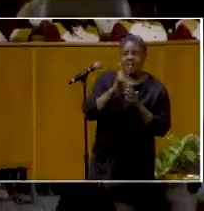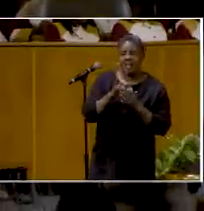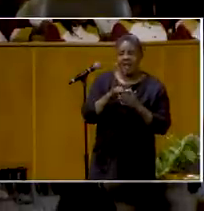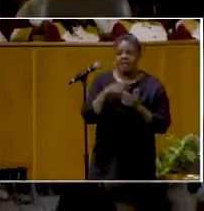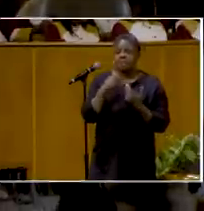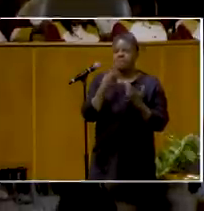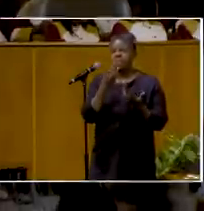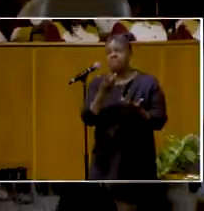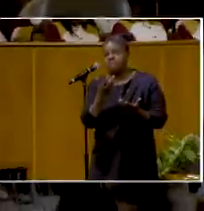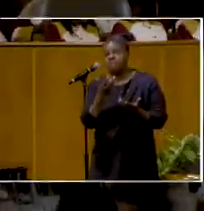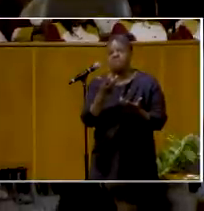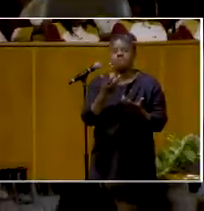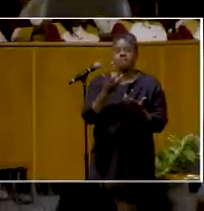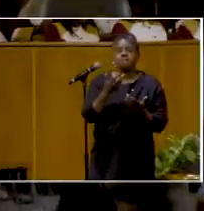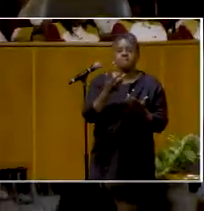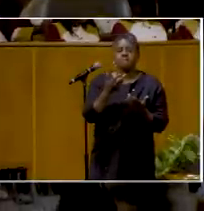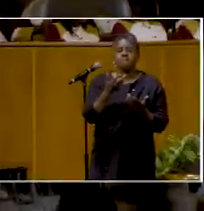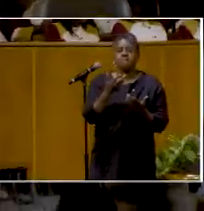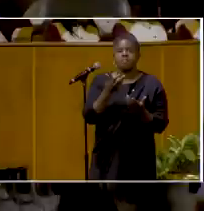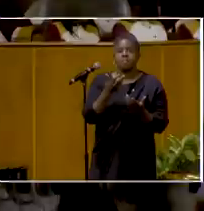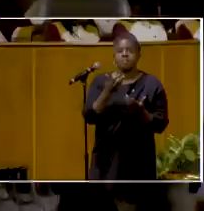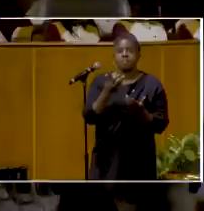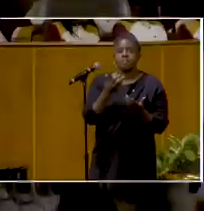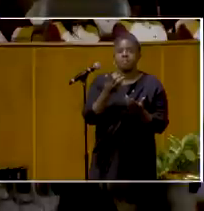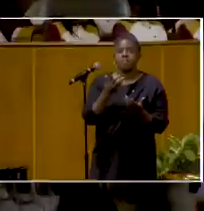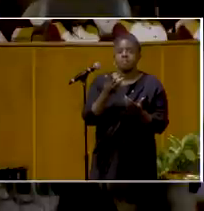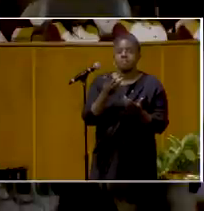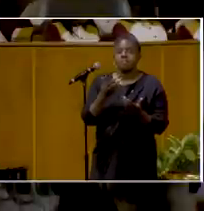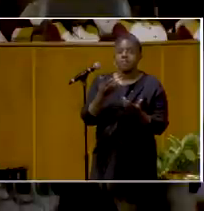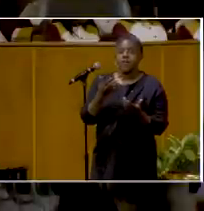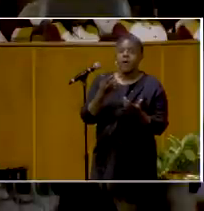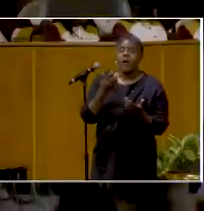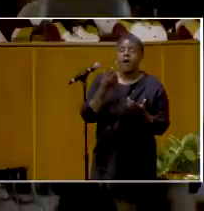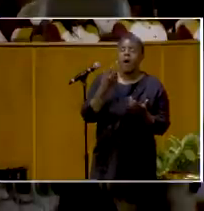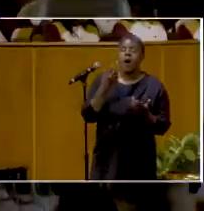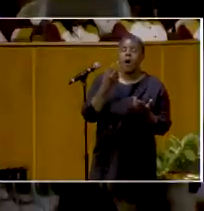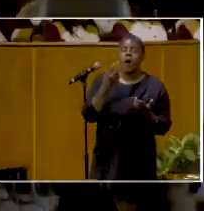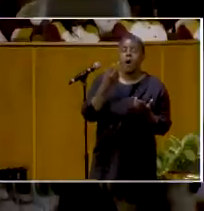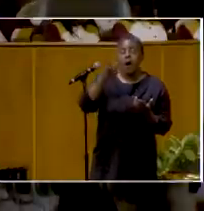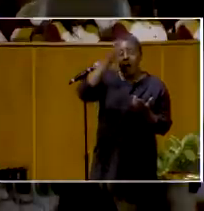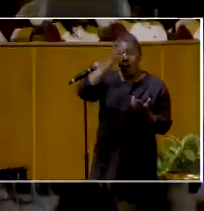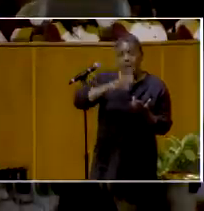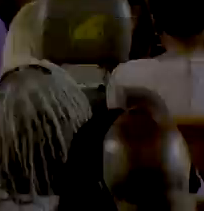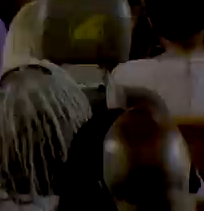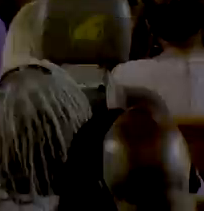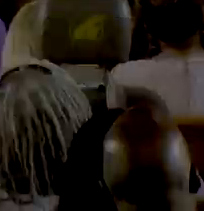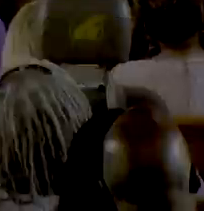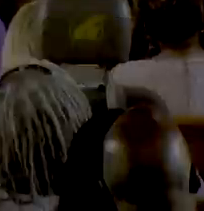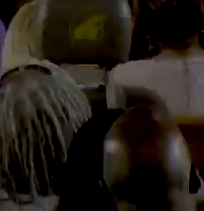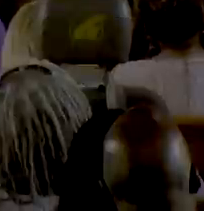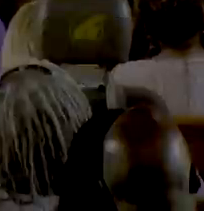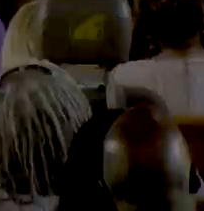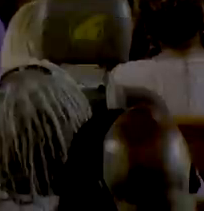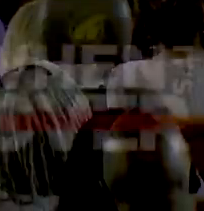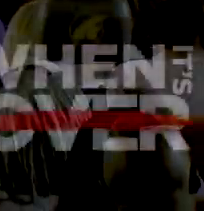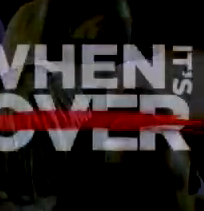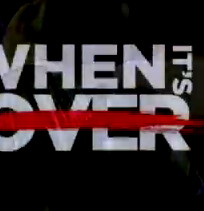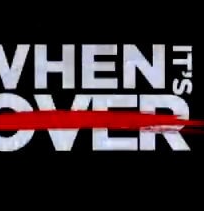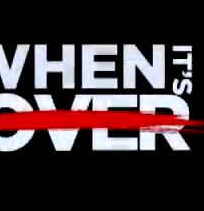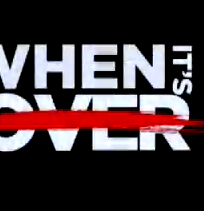theology of a French Reformed theologian named John